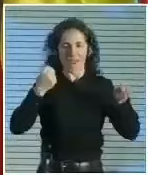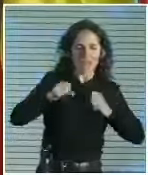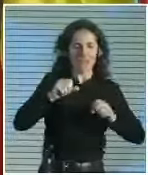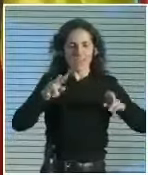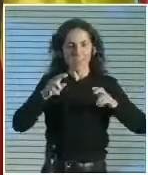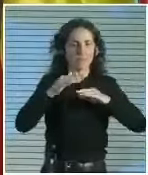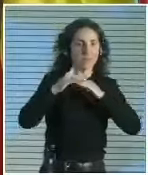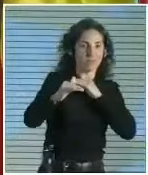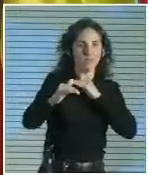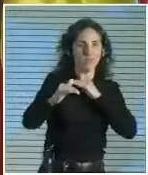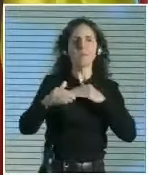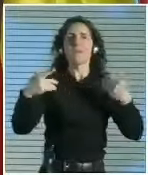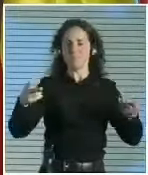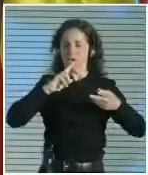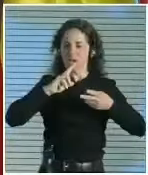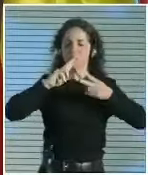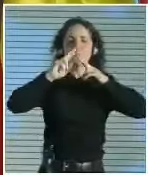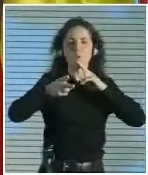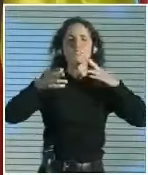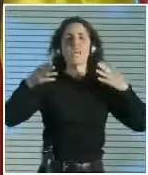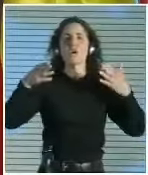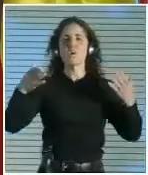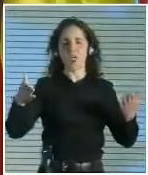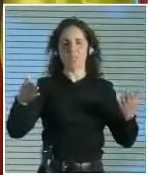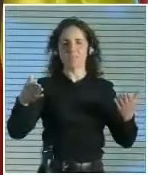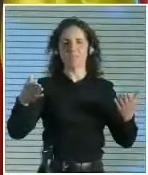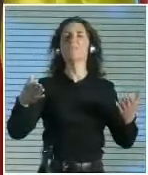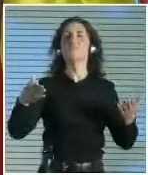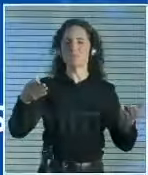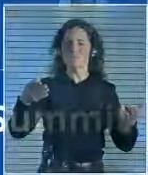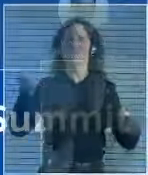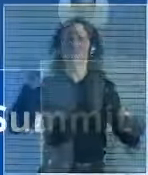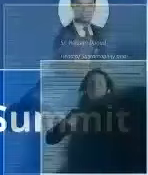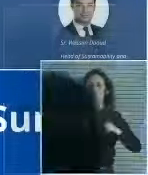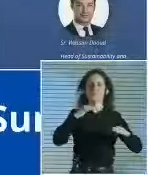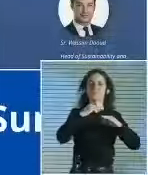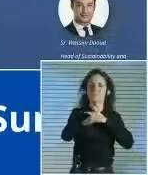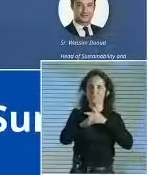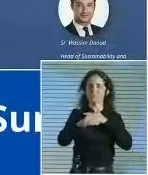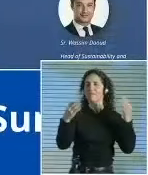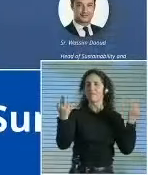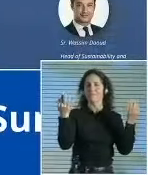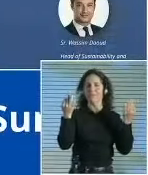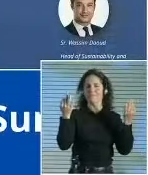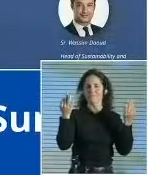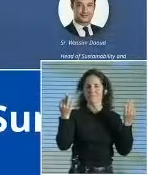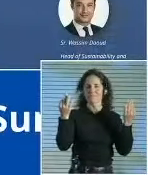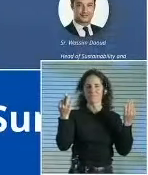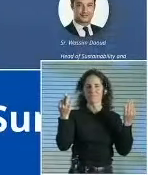that I got. An action framework for sustainability refers to a structured,